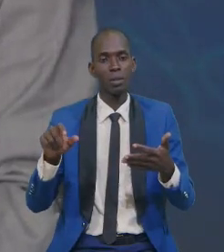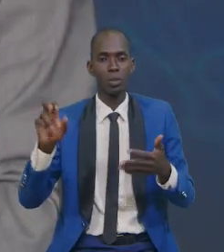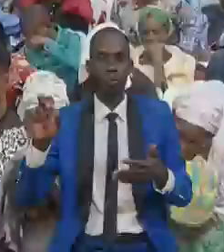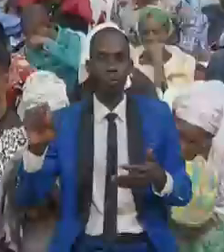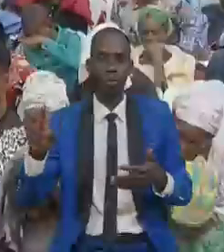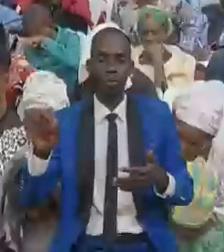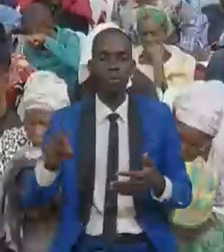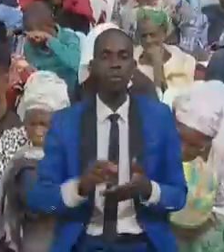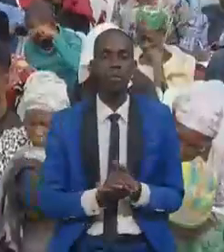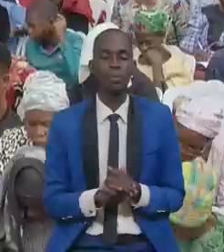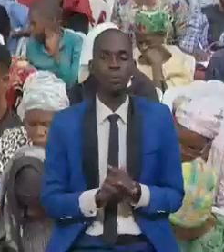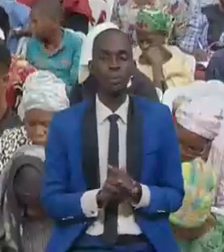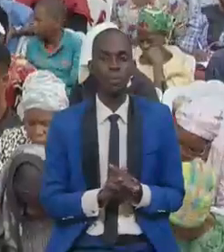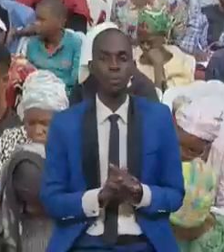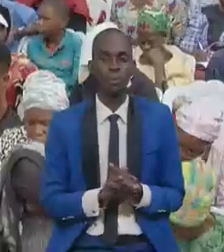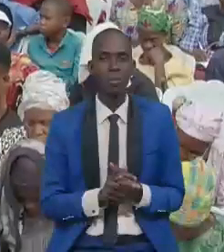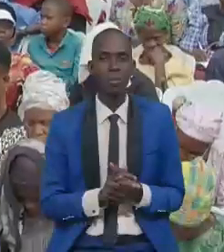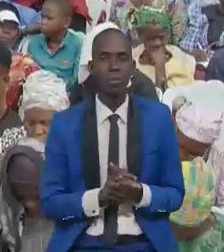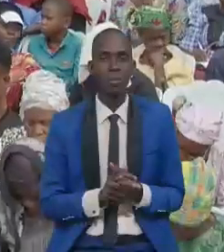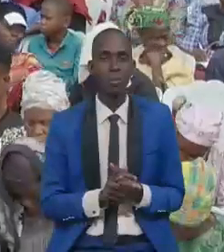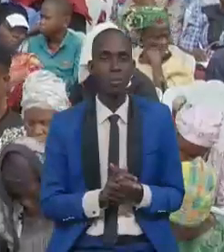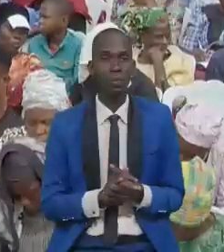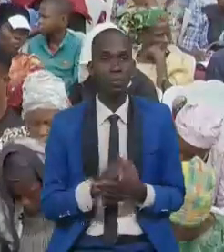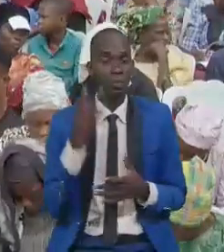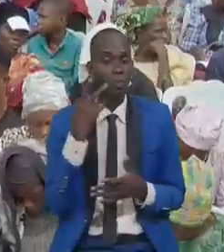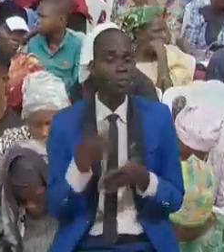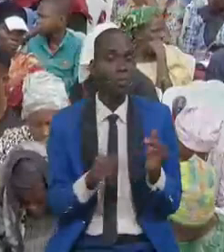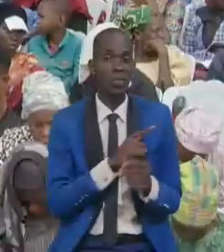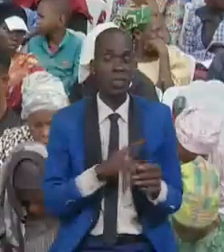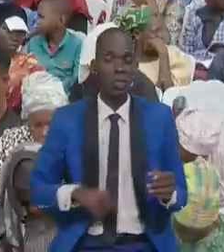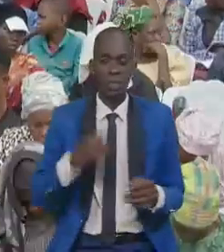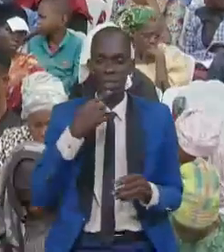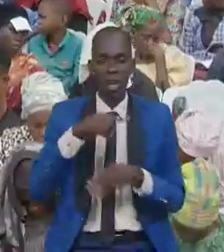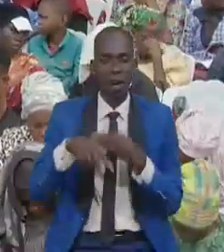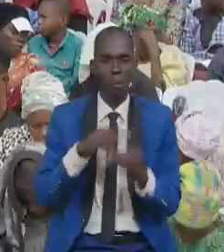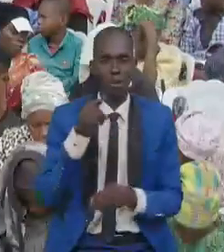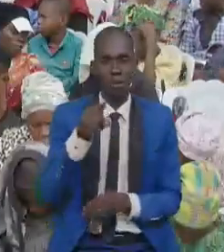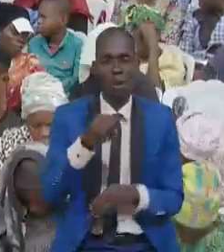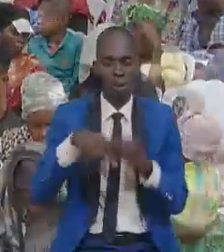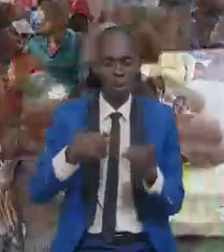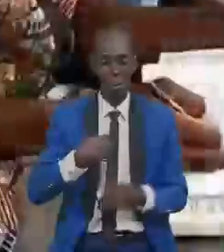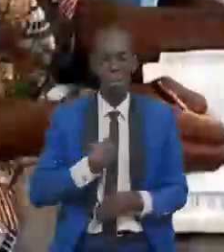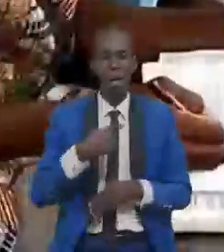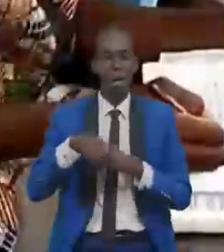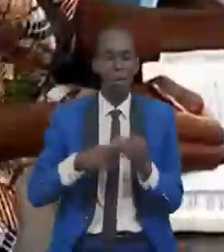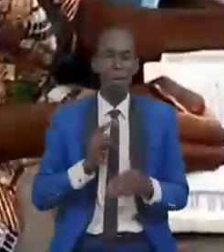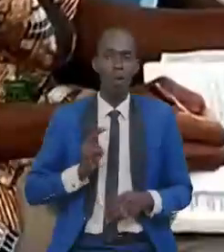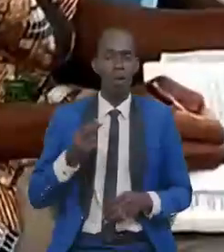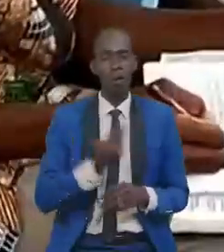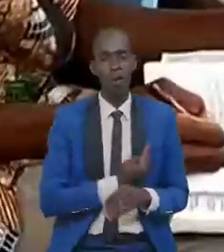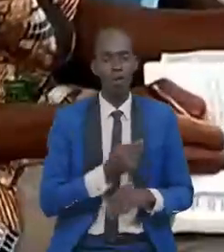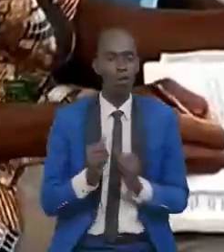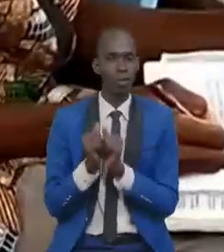verse 12. See what the Lord has said concerning you, concerning me, concerning us, and